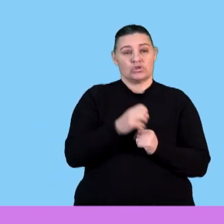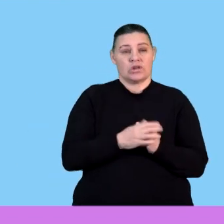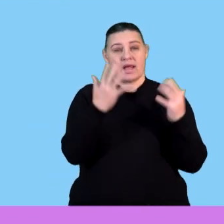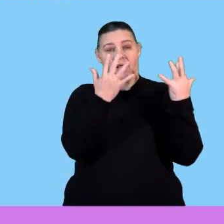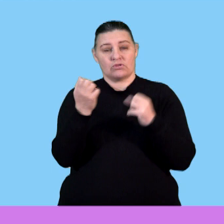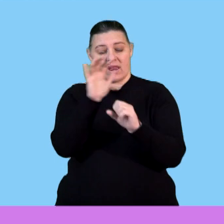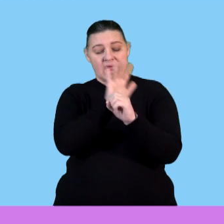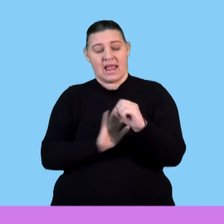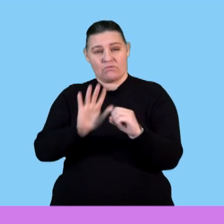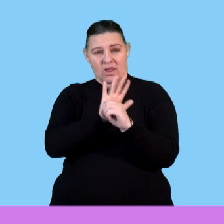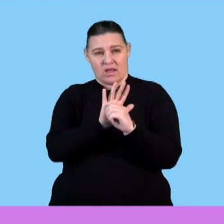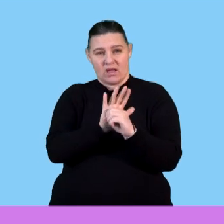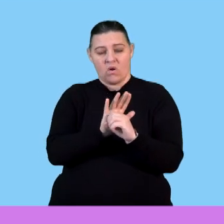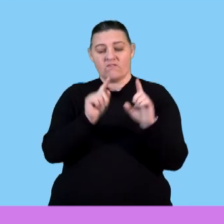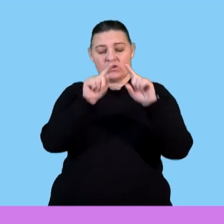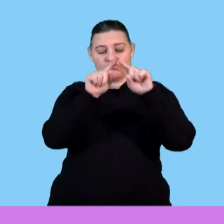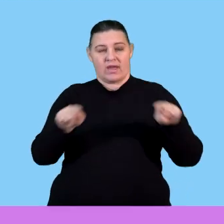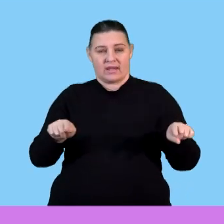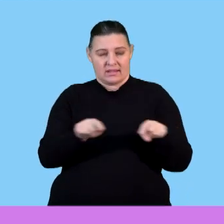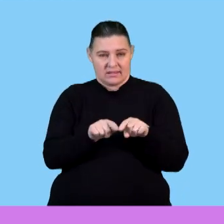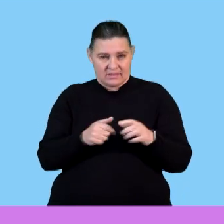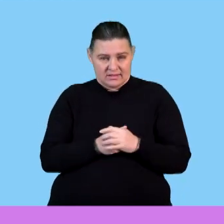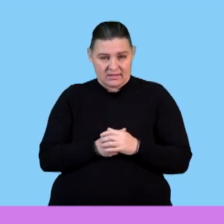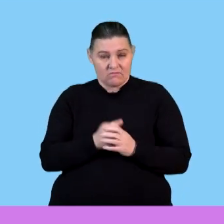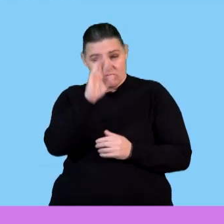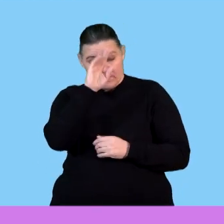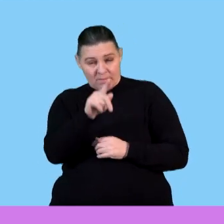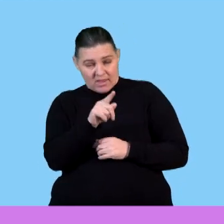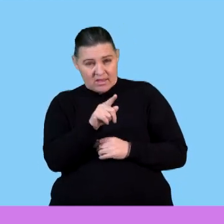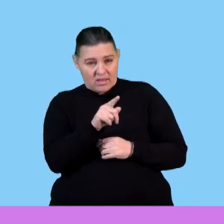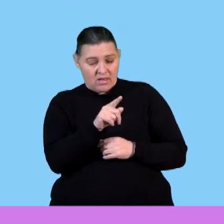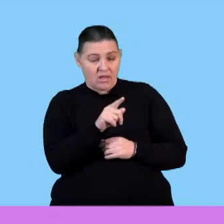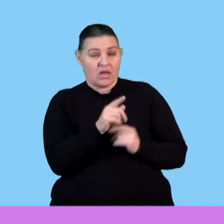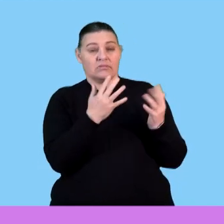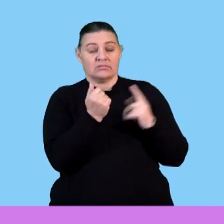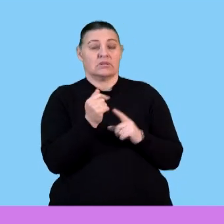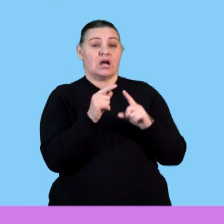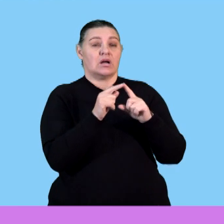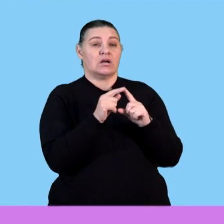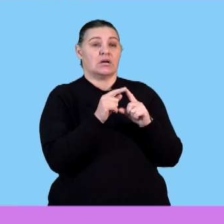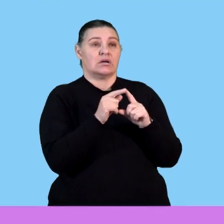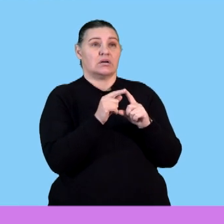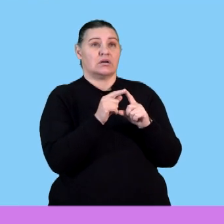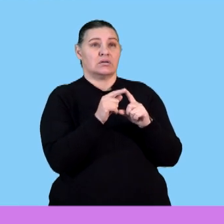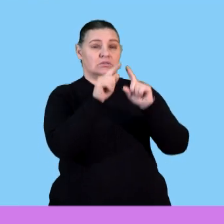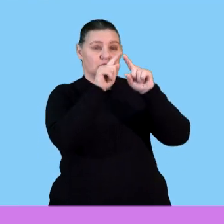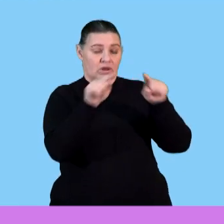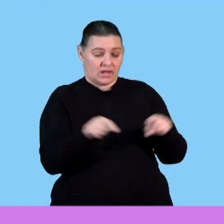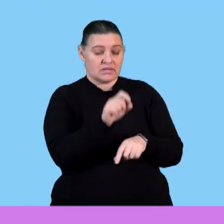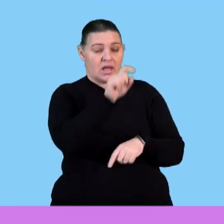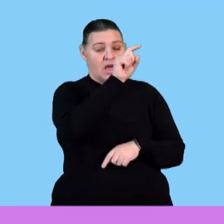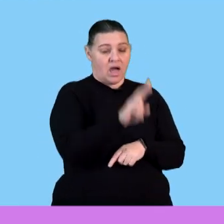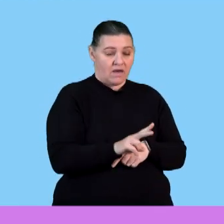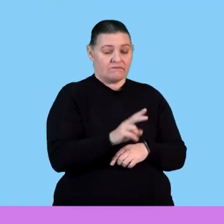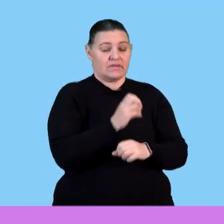of a triangle is half times base times height. In this case, it says the triangle is 6 tiles